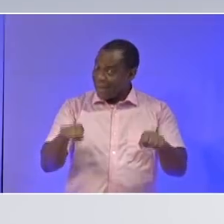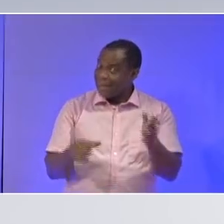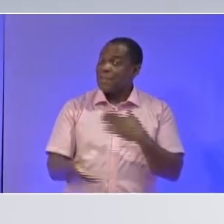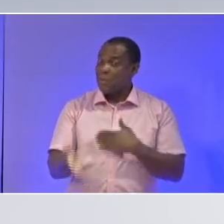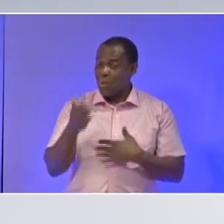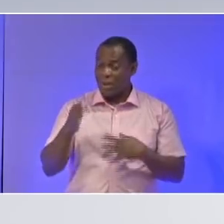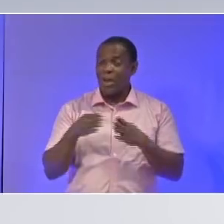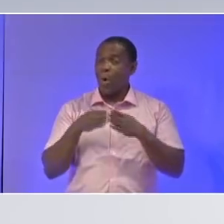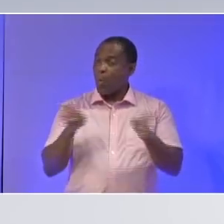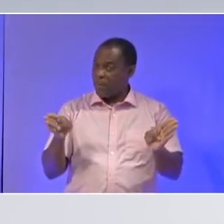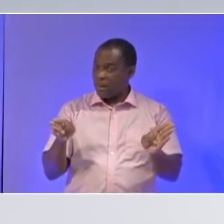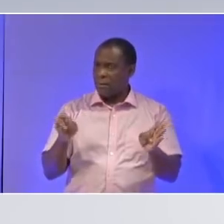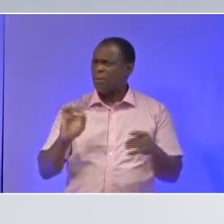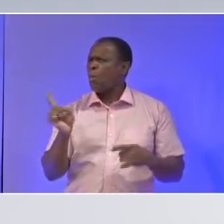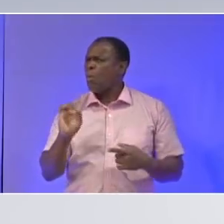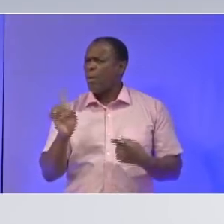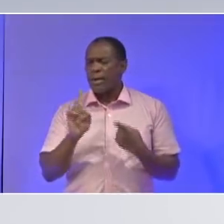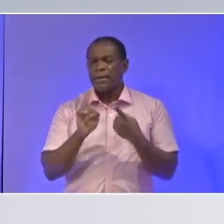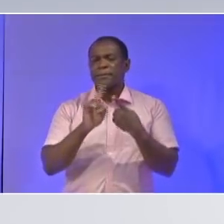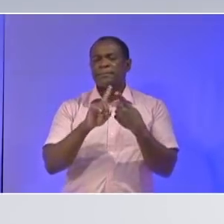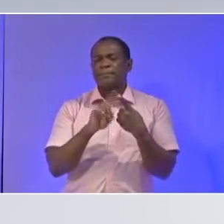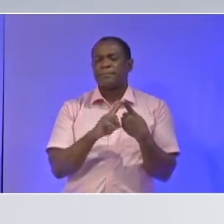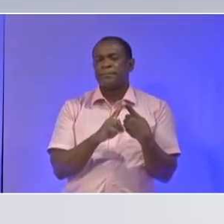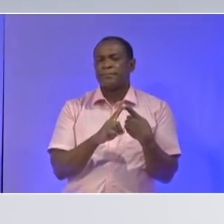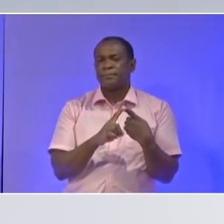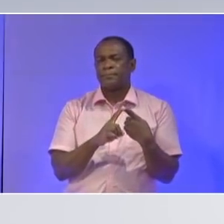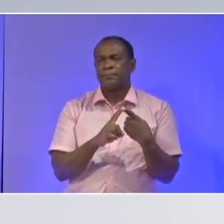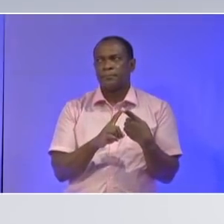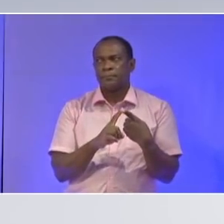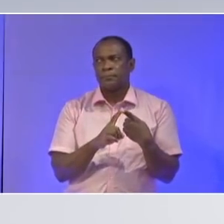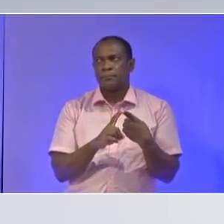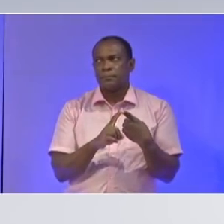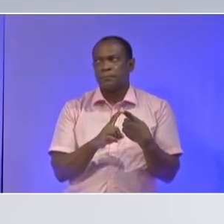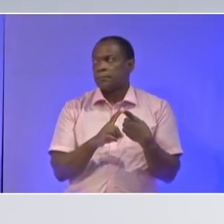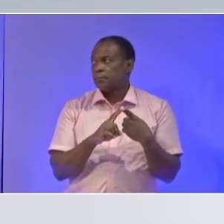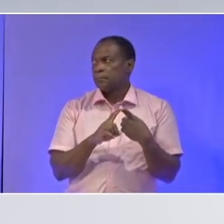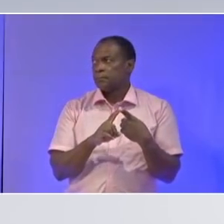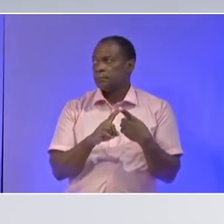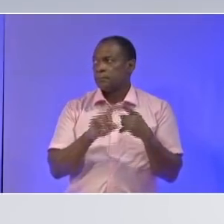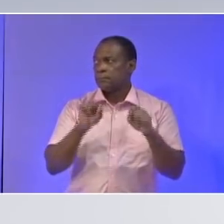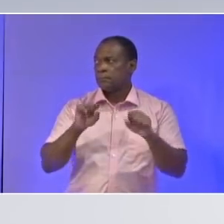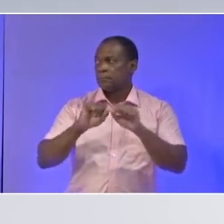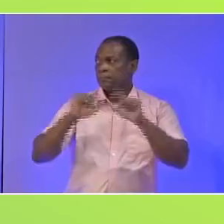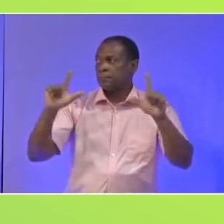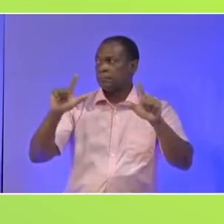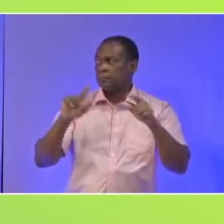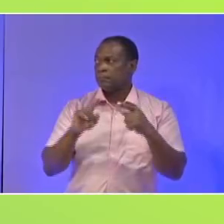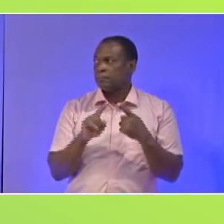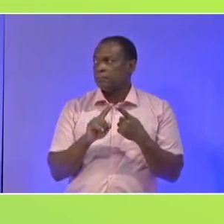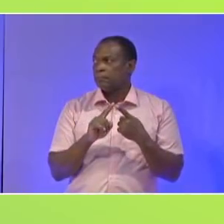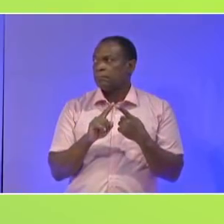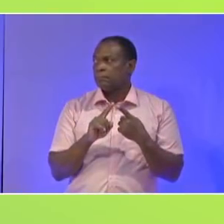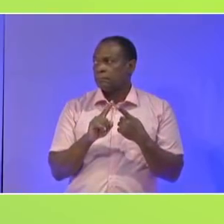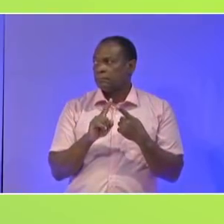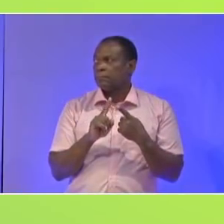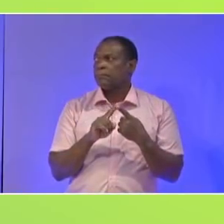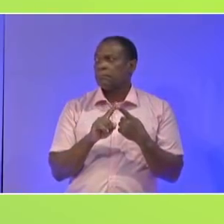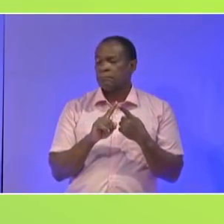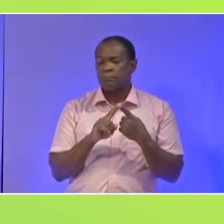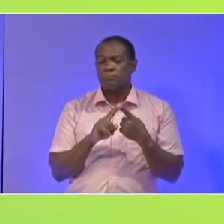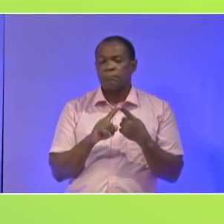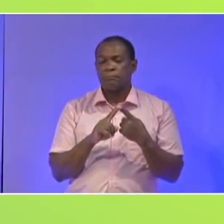The sites that are open this morning are, if we have that slide up, the COVID-19 weekend